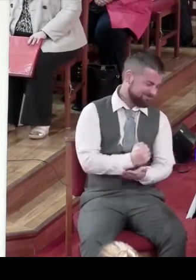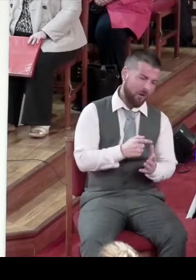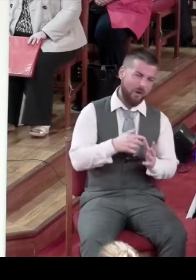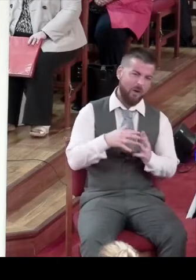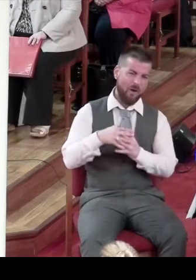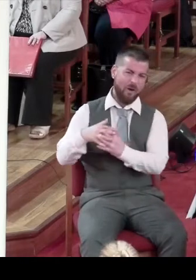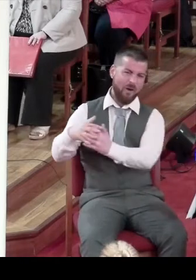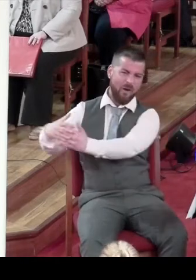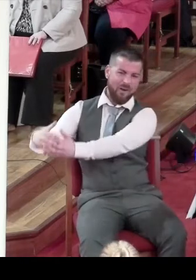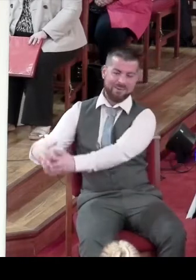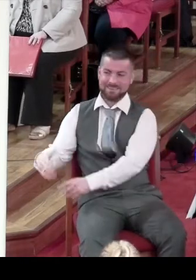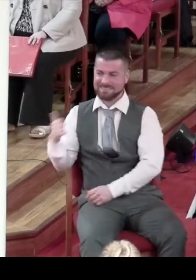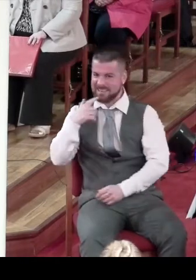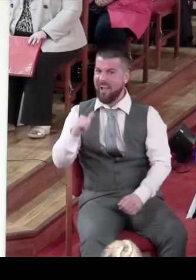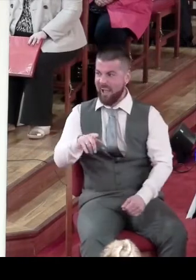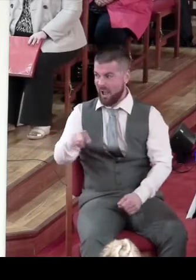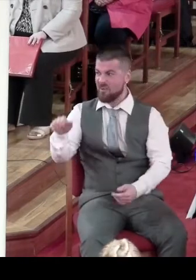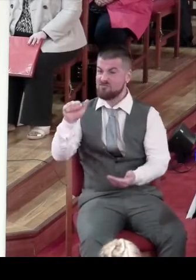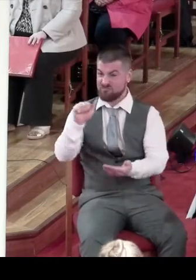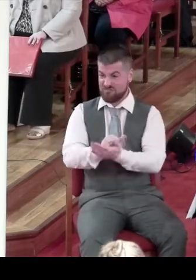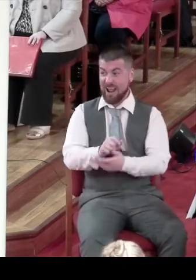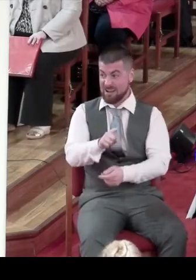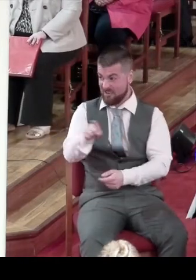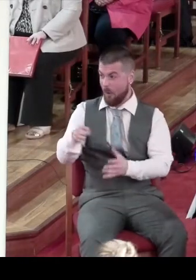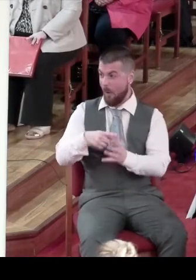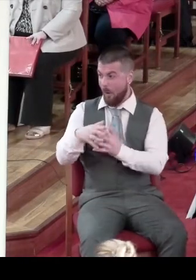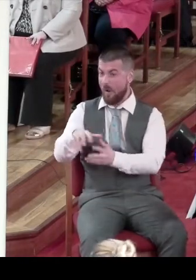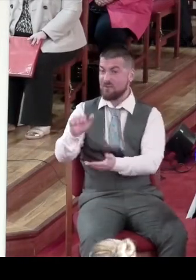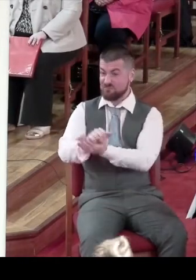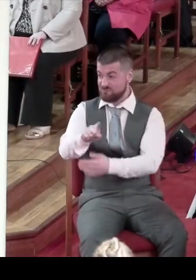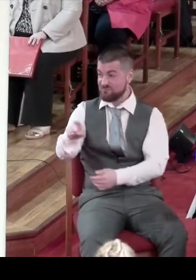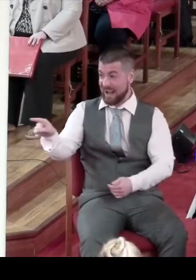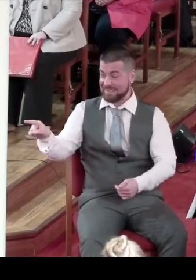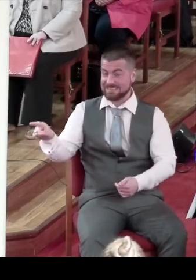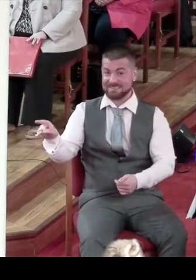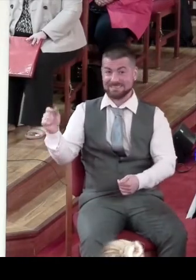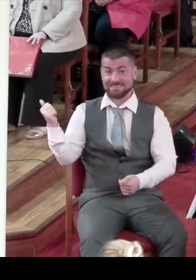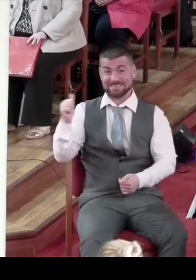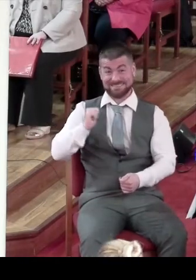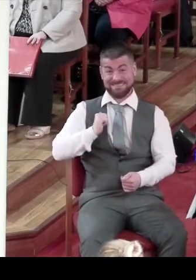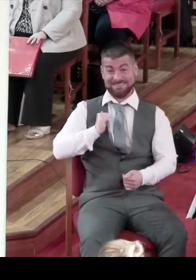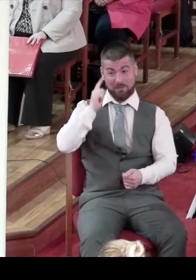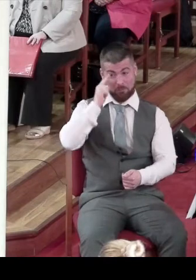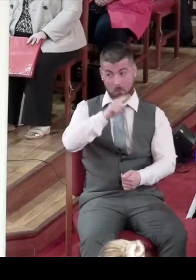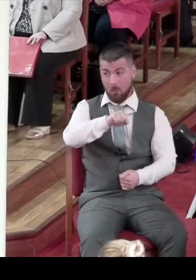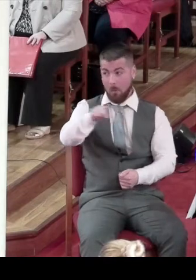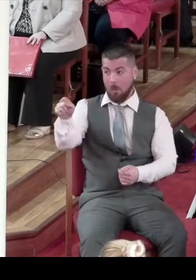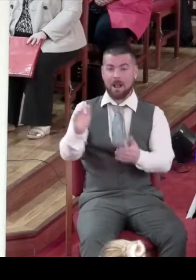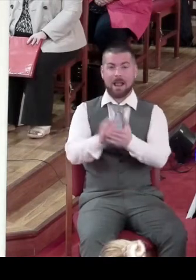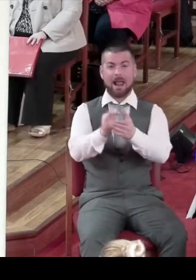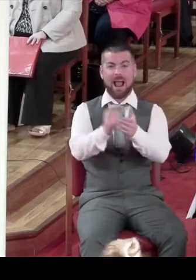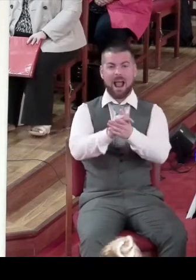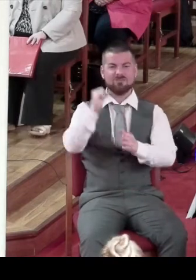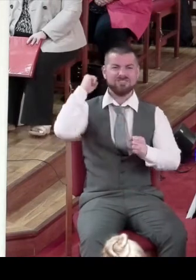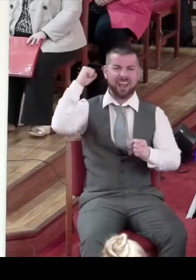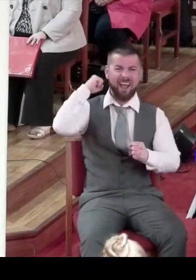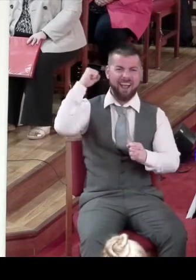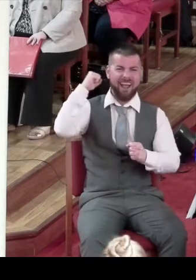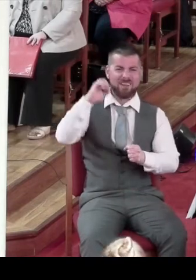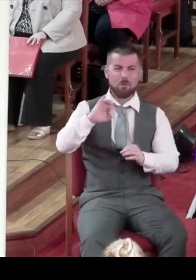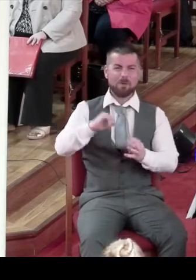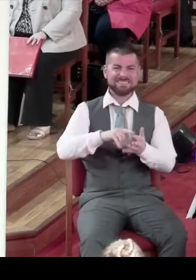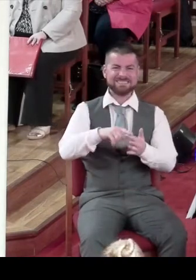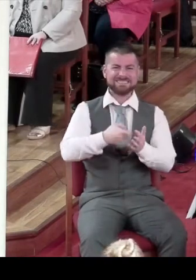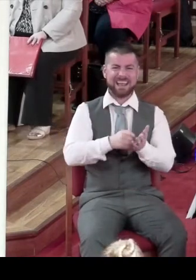That was the right reaction, by the way. I have to say I was expecting a round of applause, but the awe was the right reaction. We're